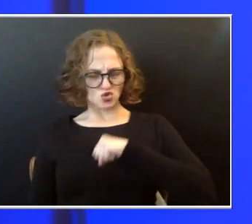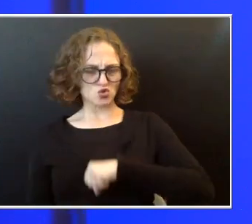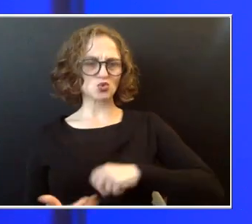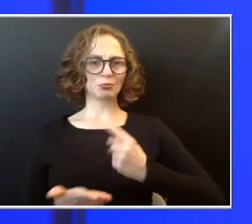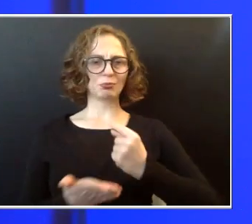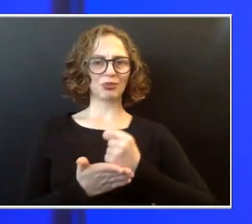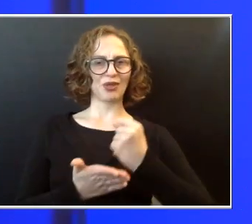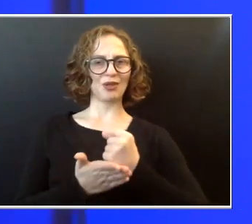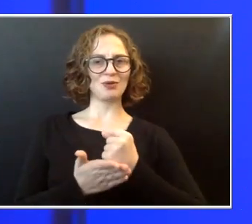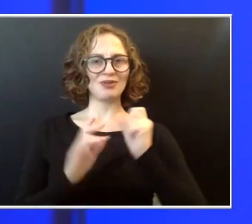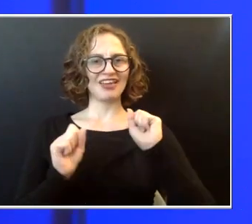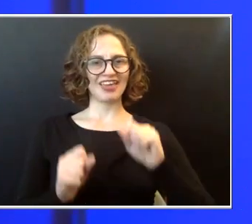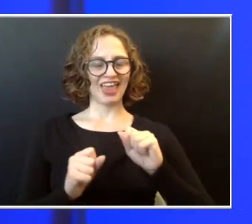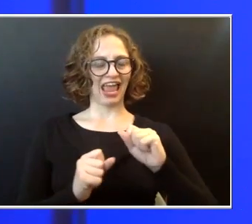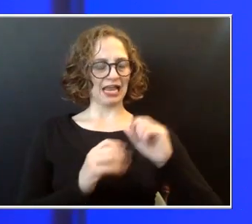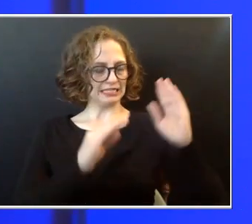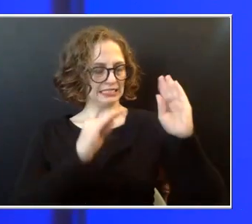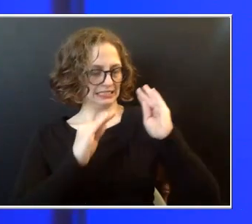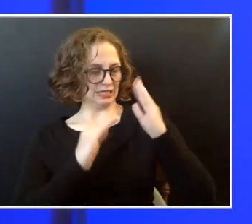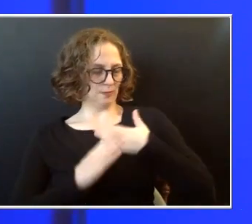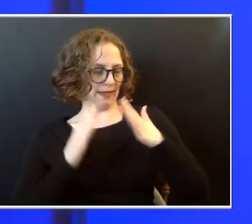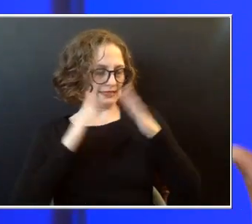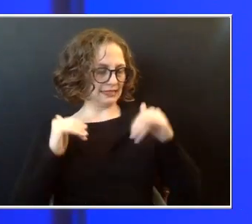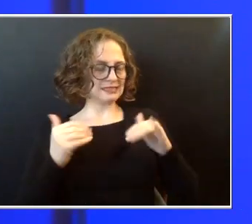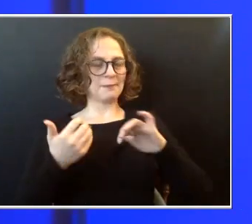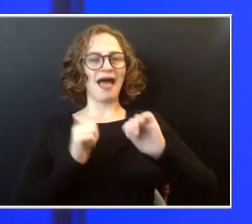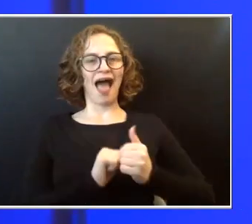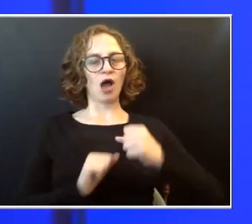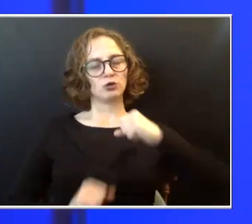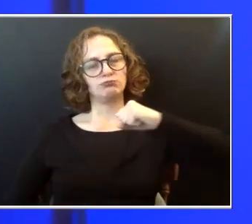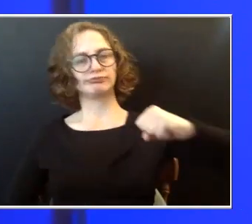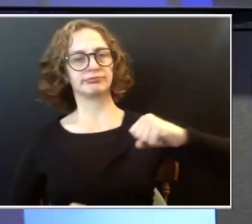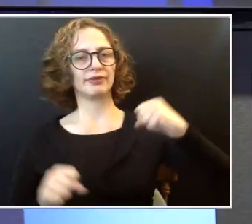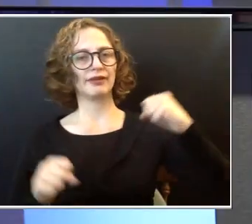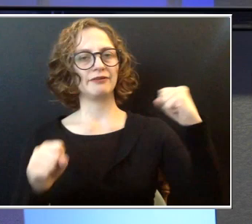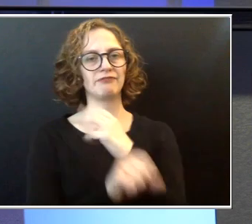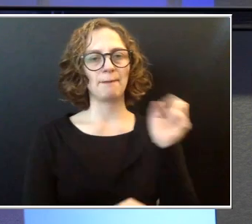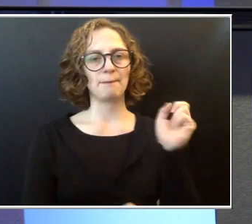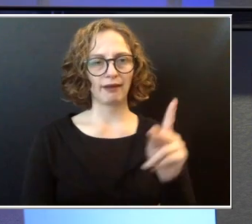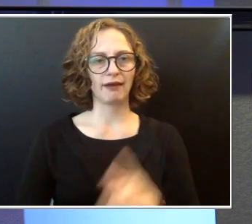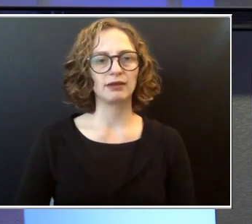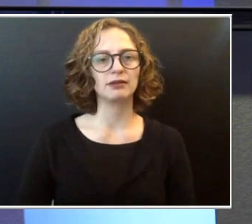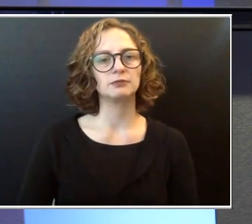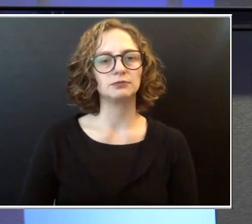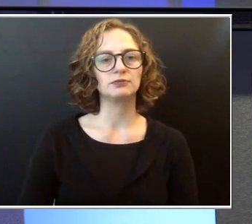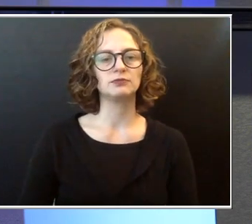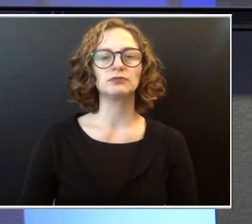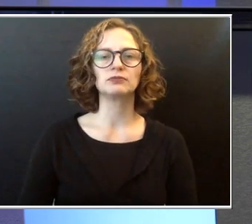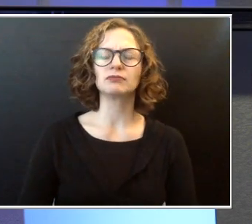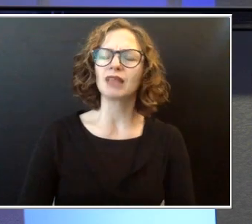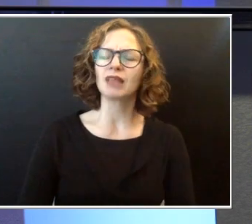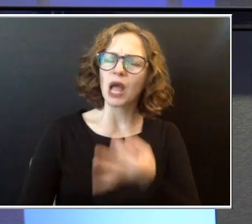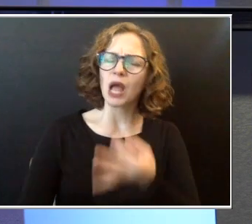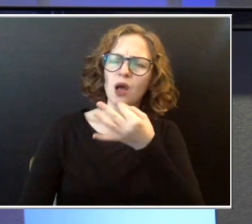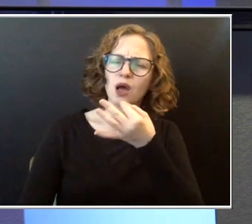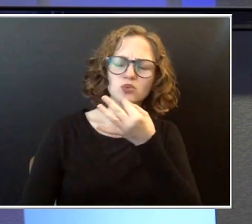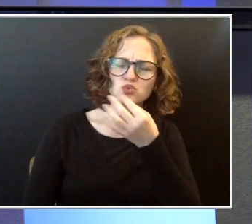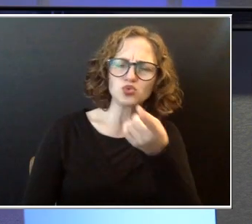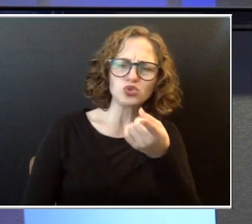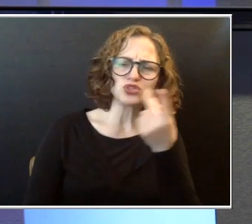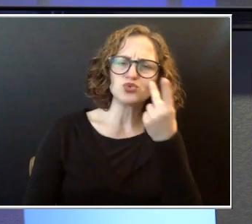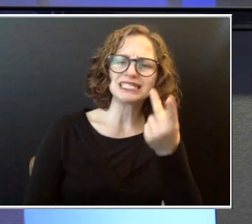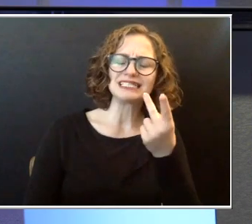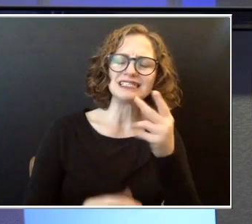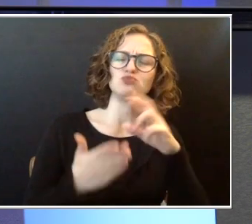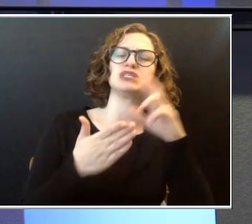your system fight it, and it did really well. How soon did you see results? It was weird, because